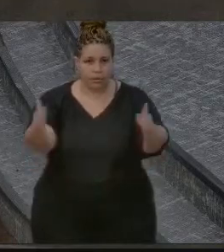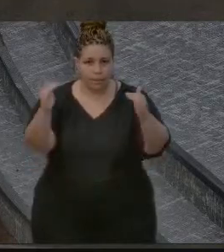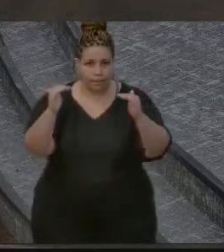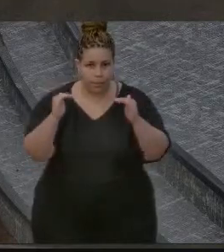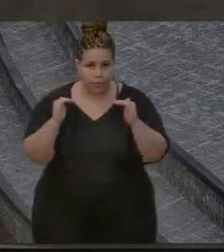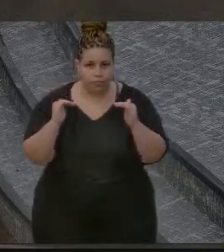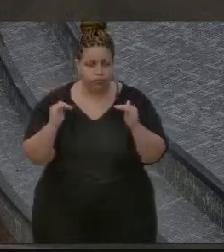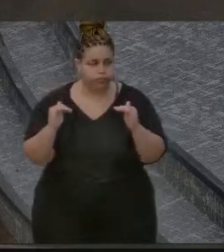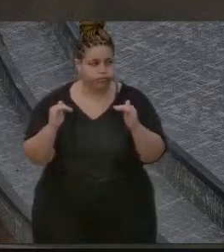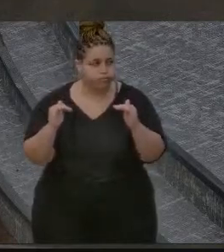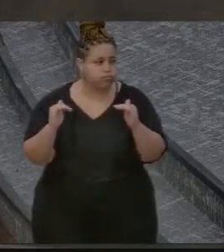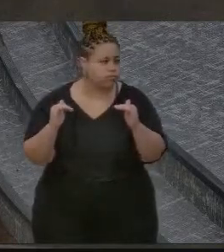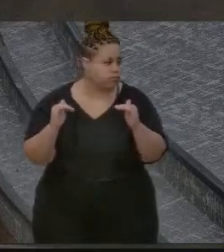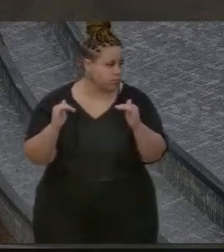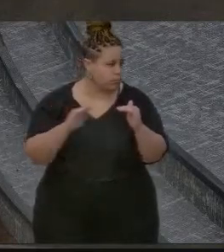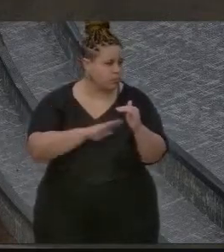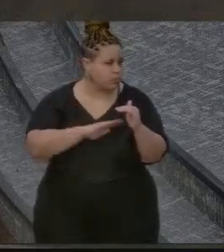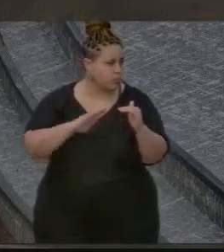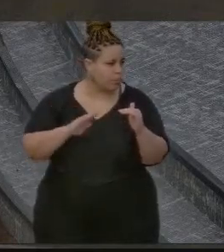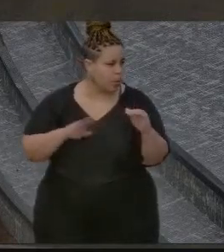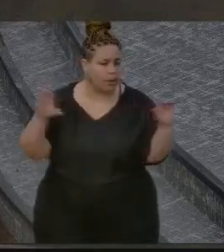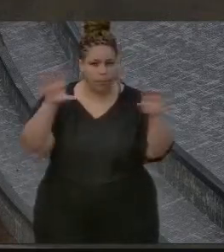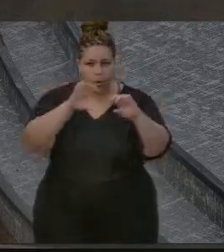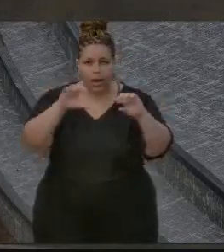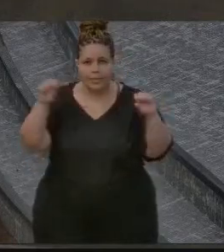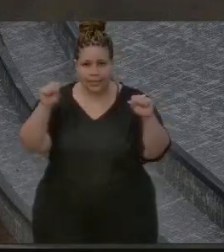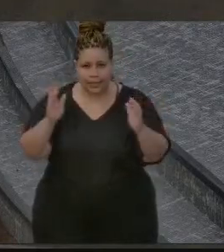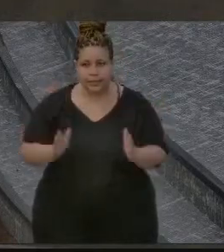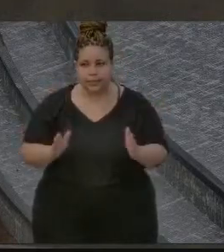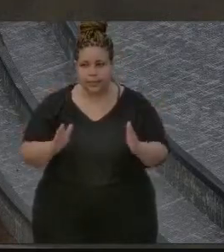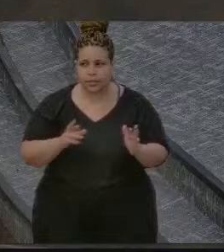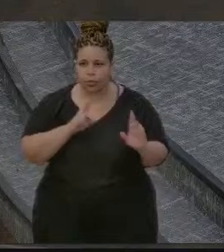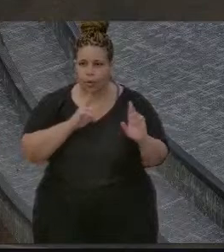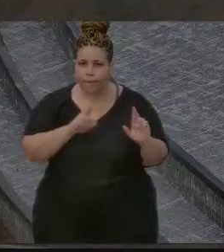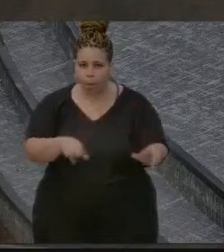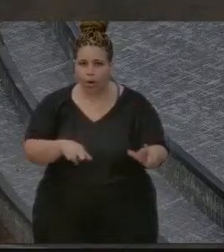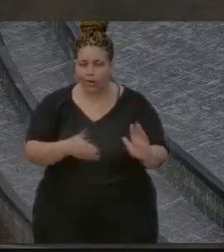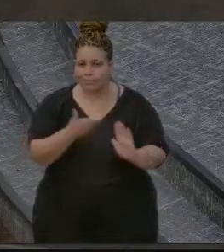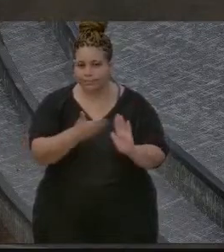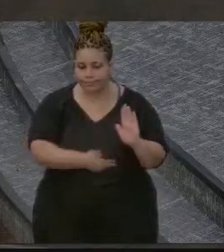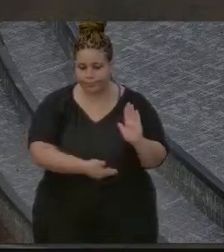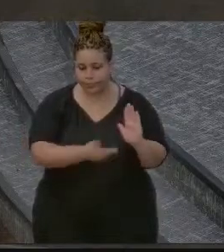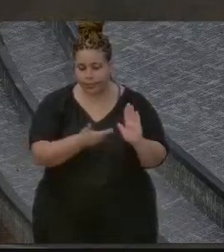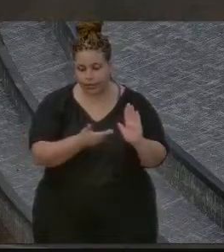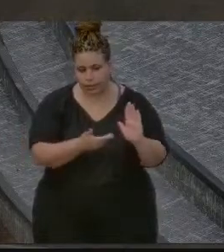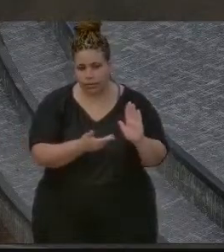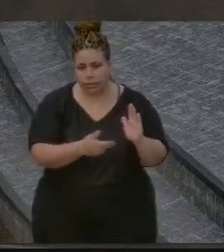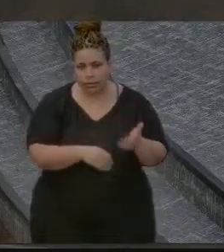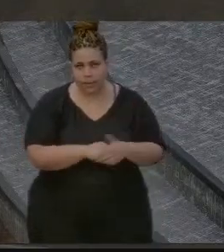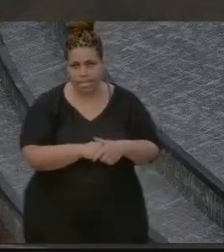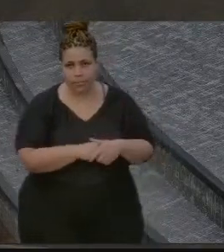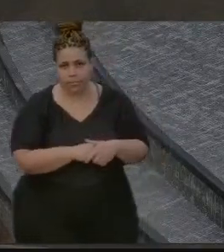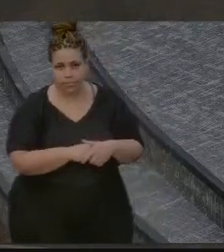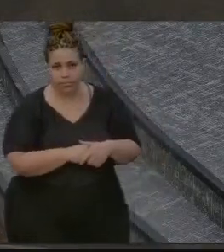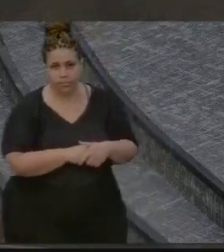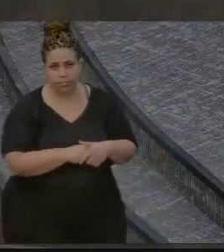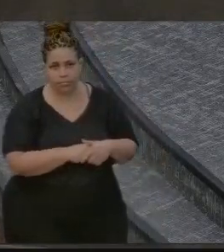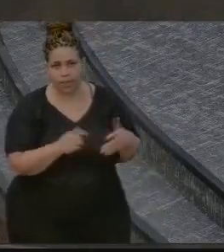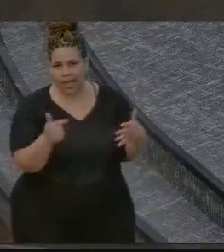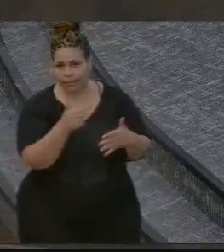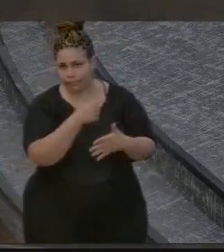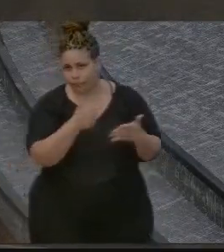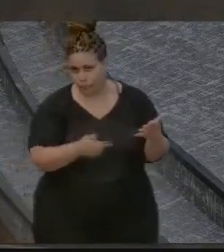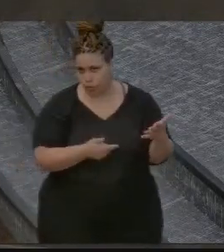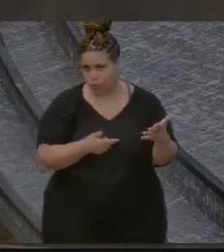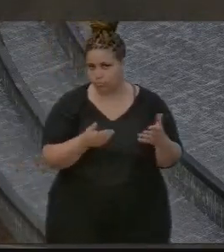The board president's report. I do have just a couple of items that I want